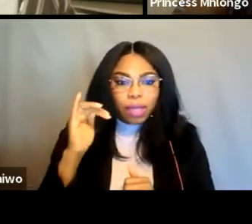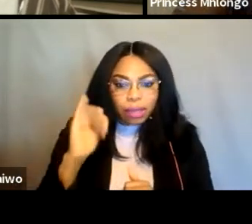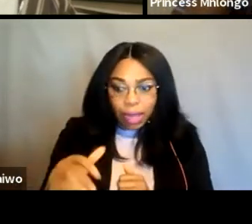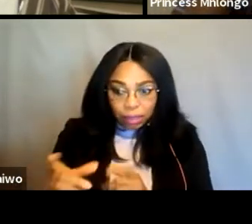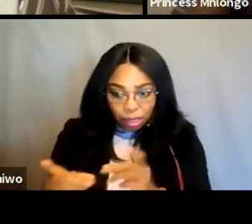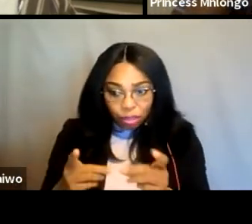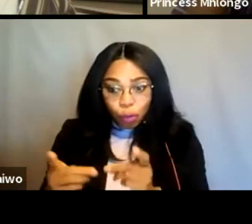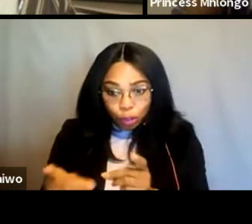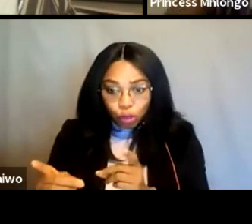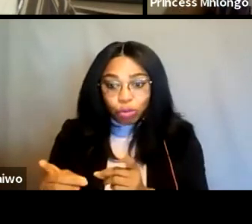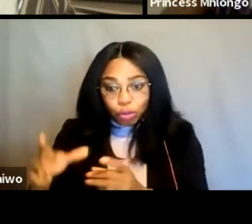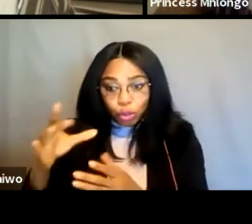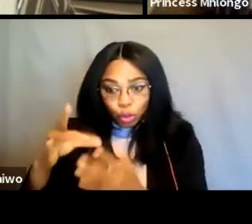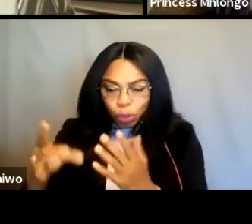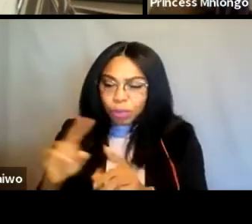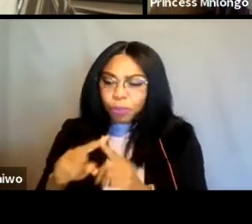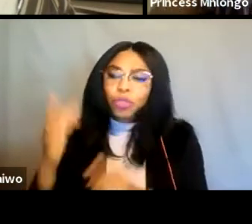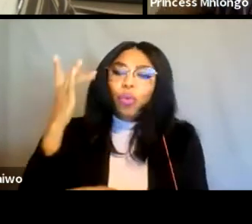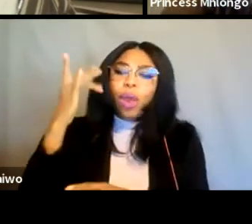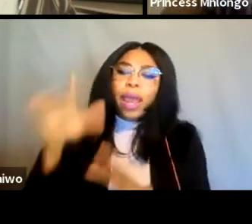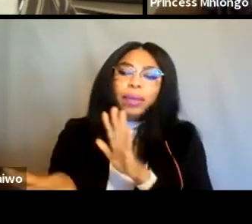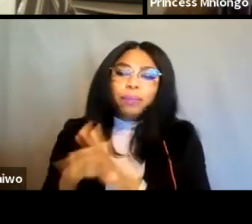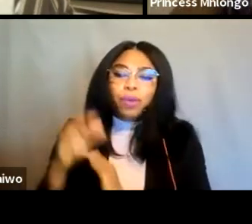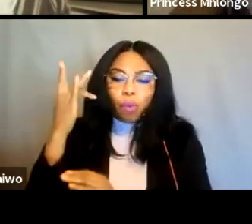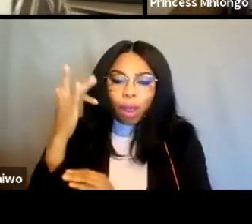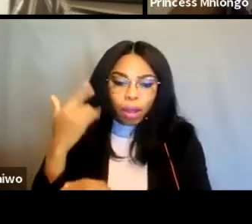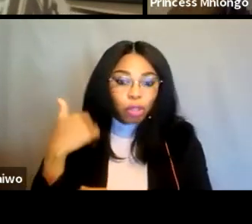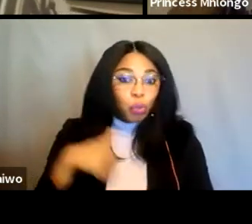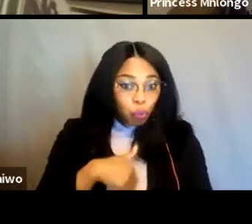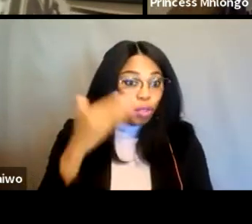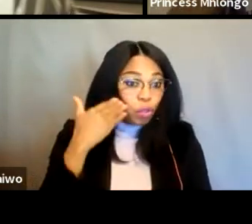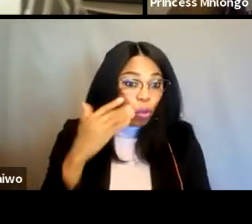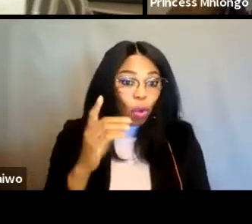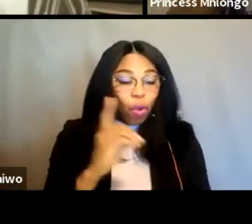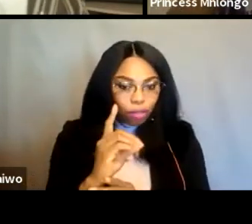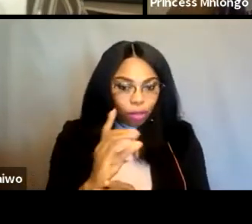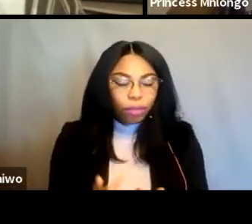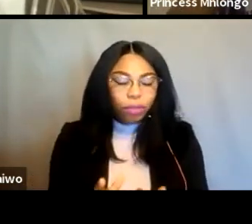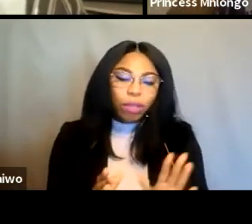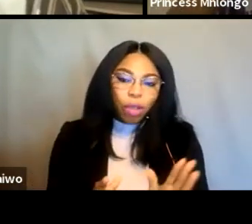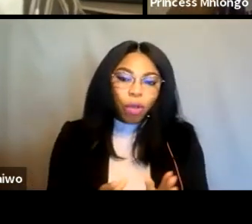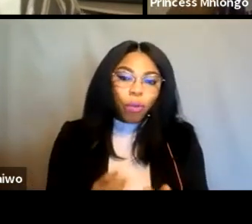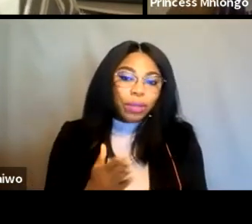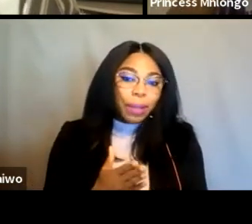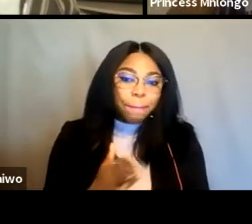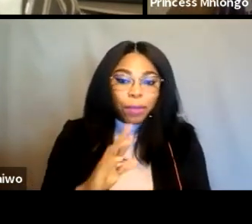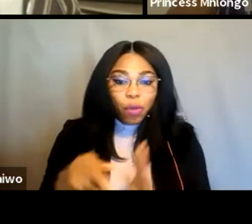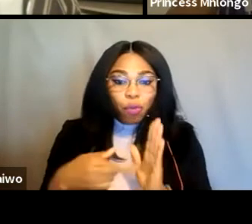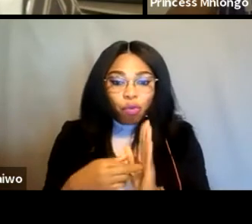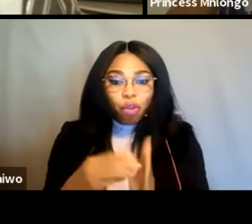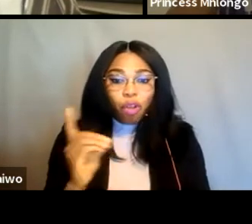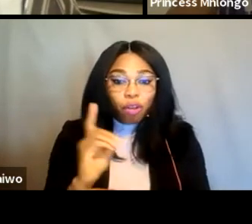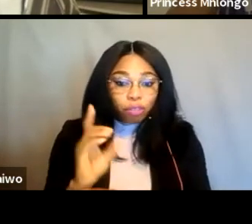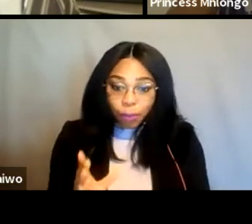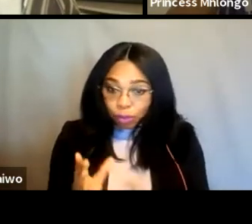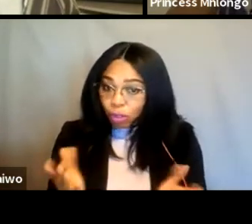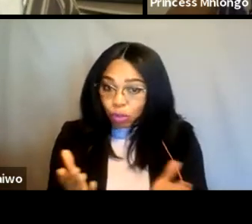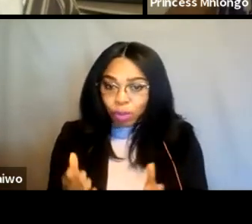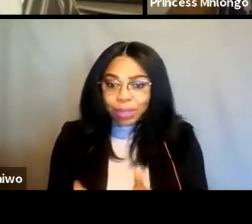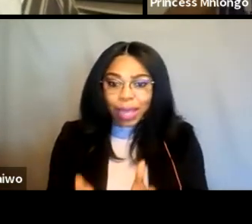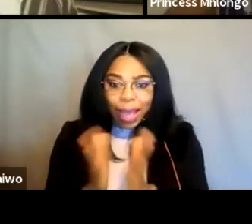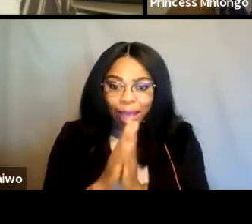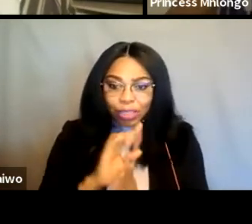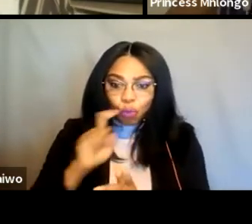choice, but why did you choose it? Because we know that a dramaturg, you know, the main role of a dramaturg is really to ask questions, the why